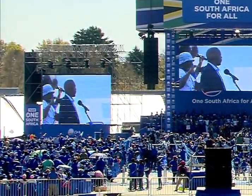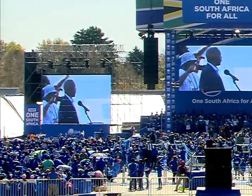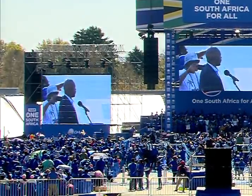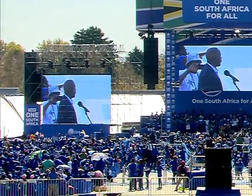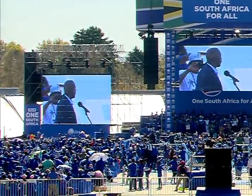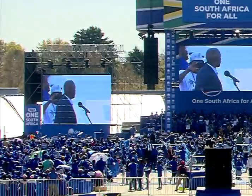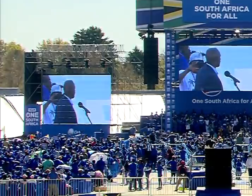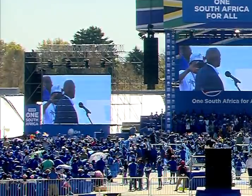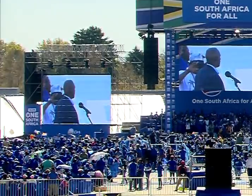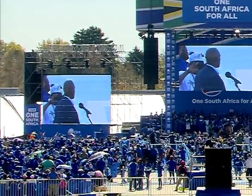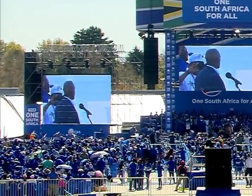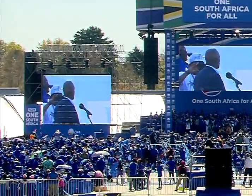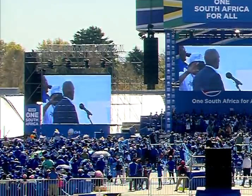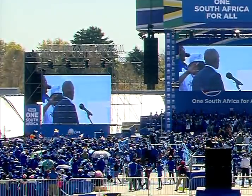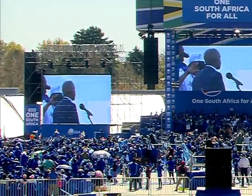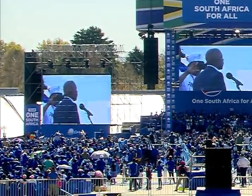Mmusi